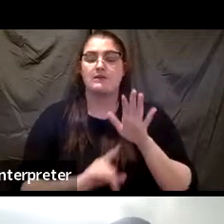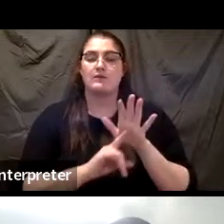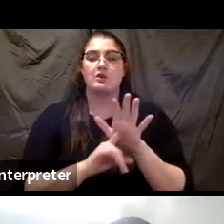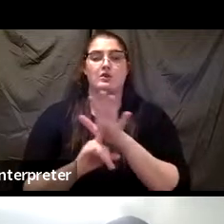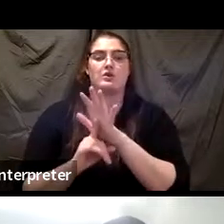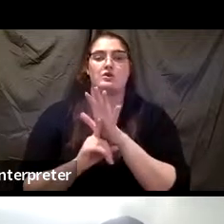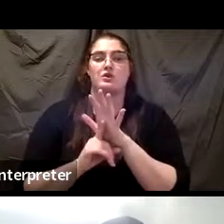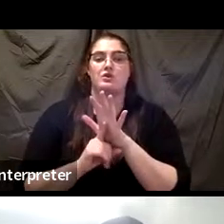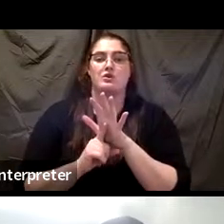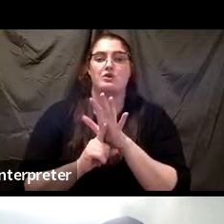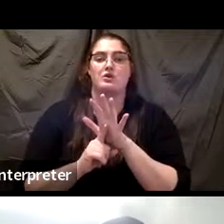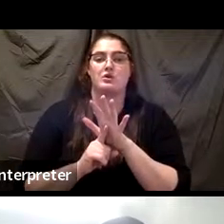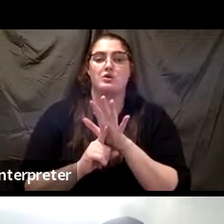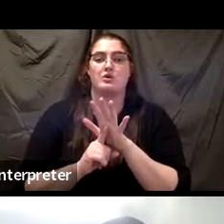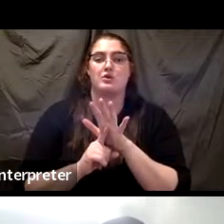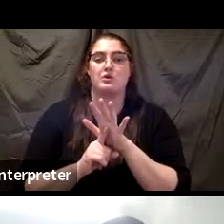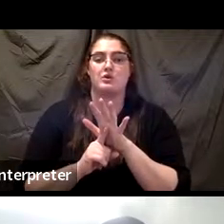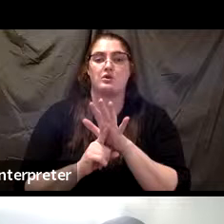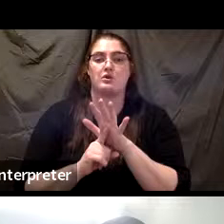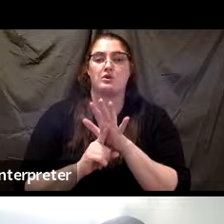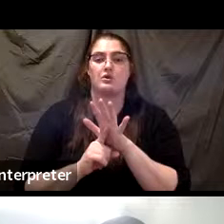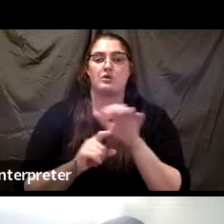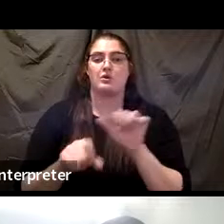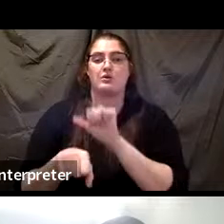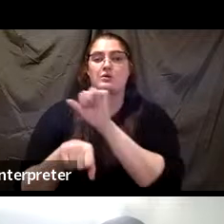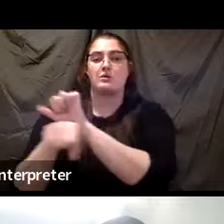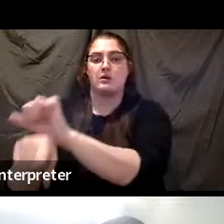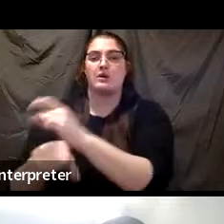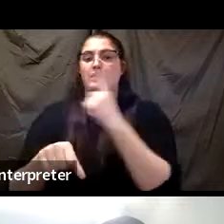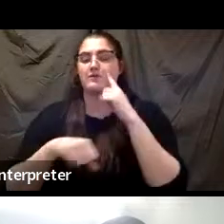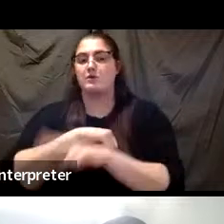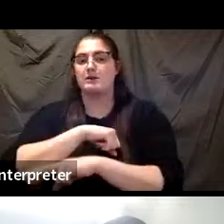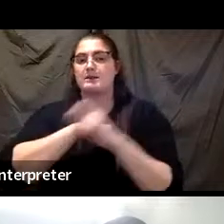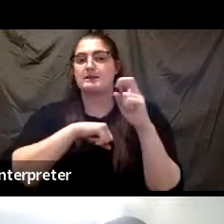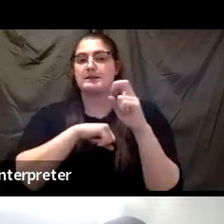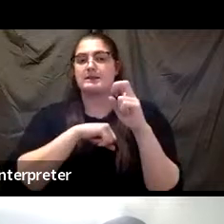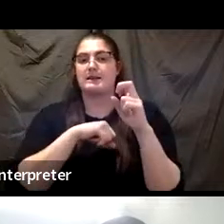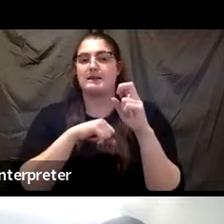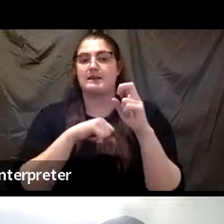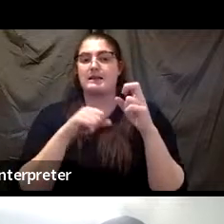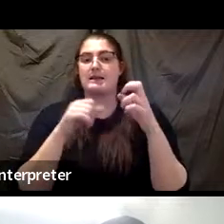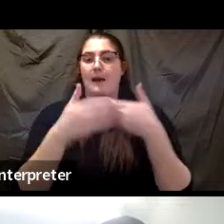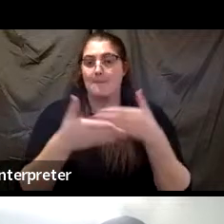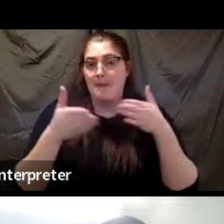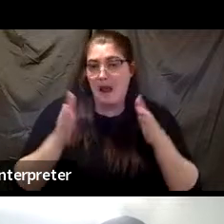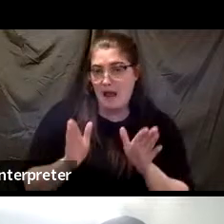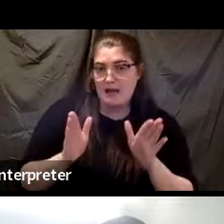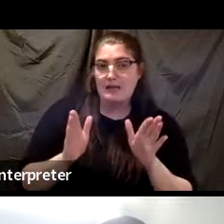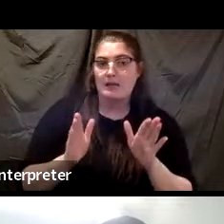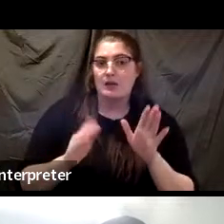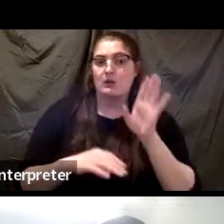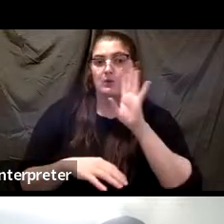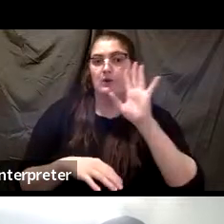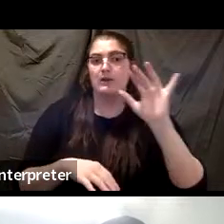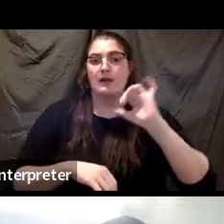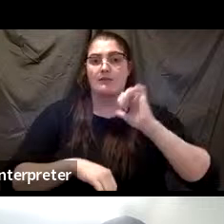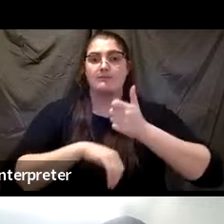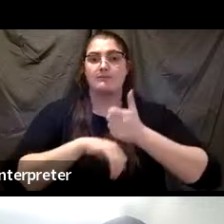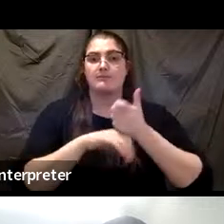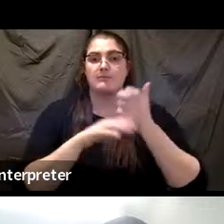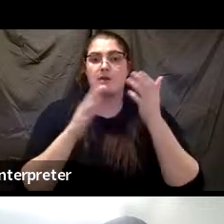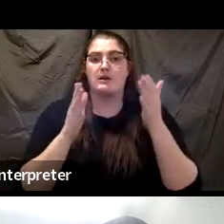to lock up somebody for stealing a package, will that put the person